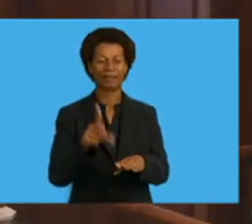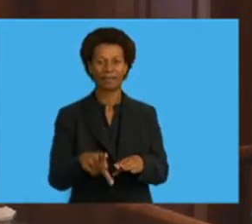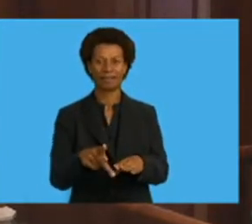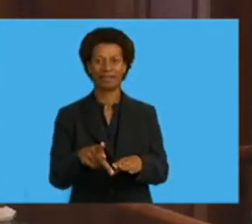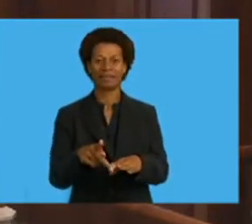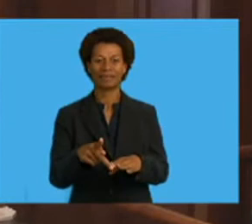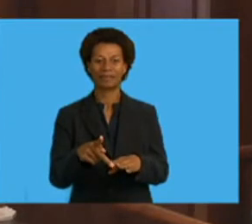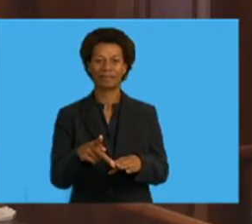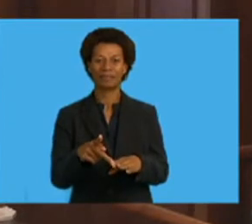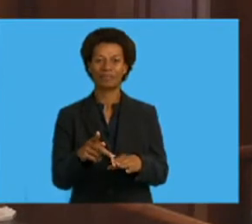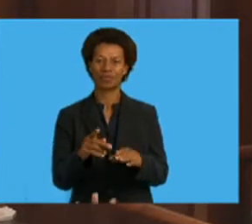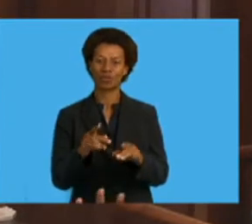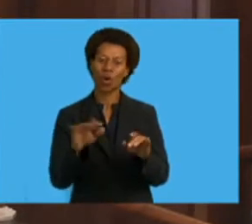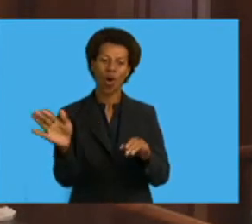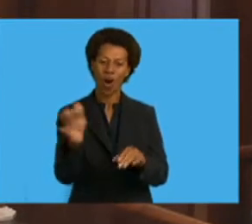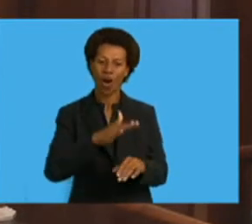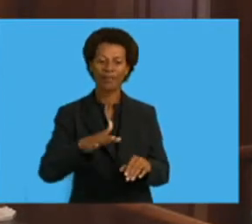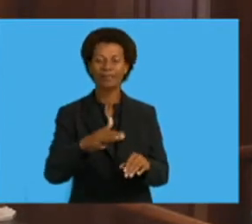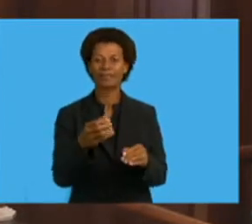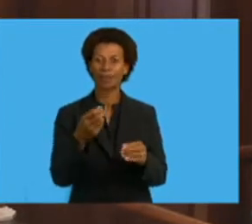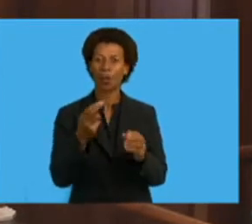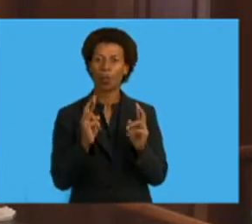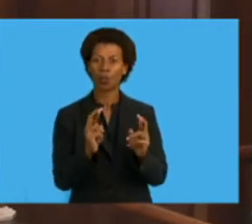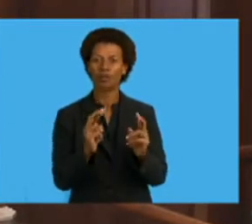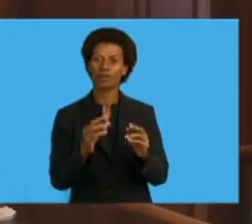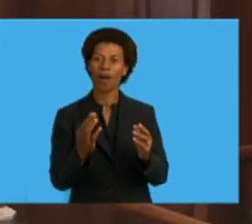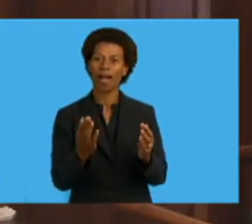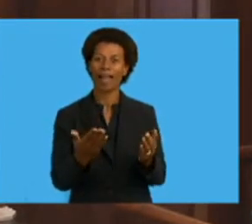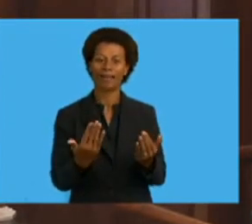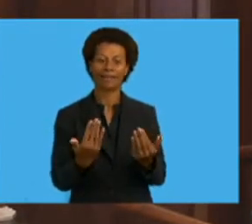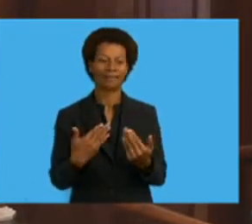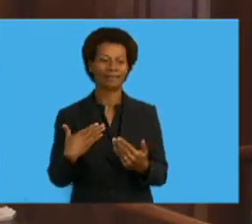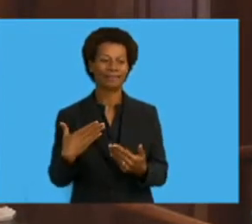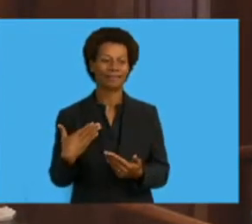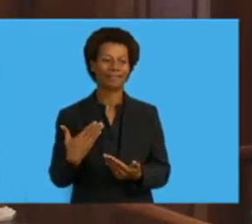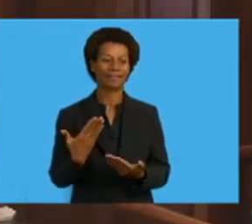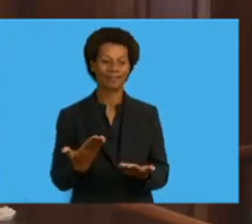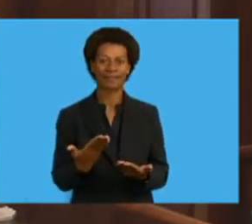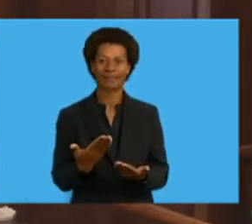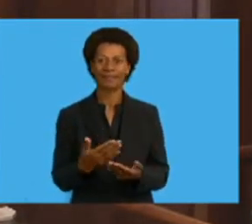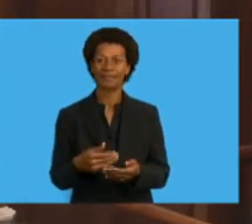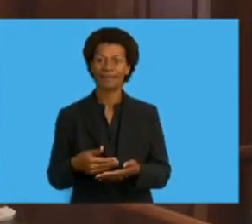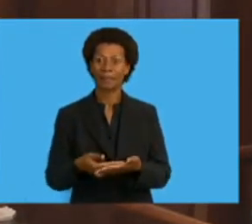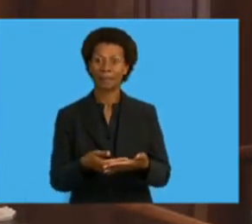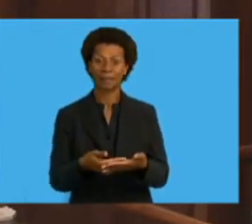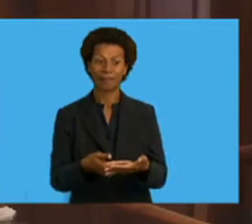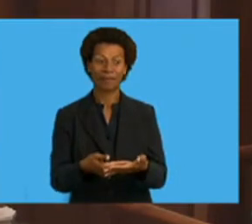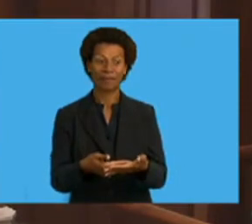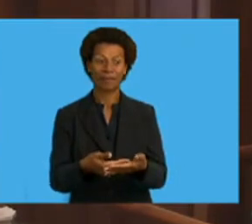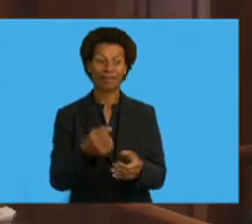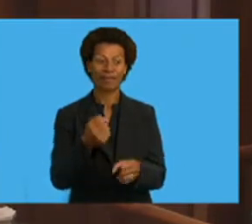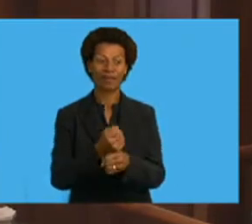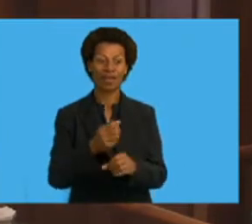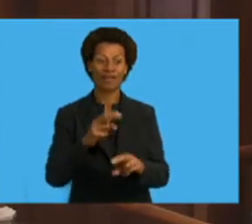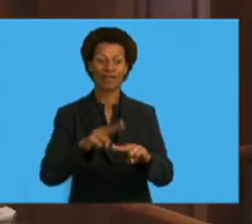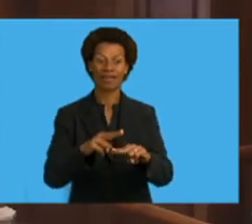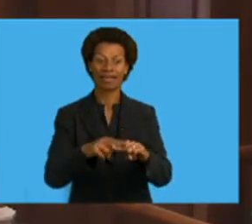in wishing them well. That family, of course, Madam Speaker, includes the new baby's grandfather